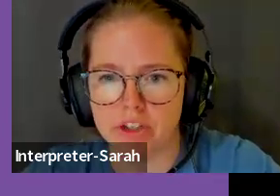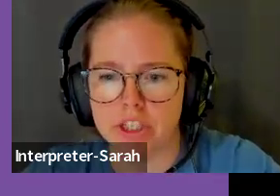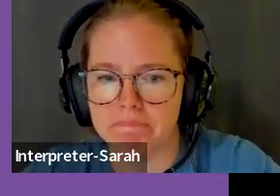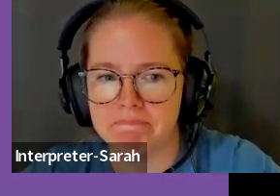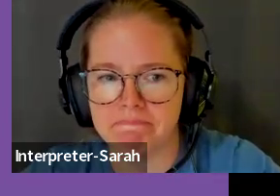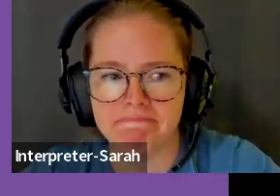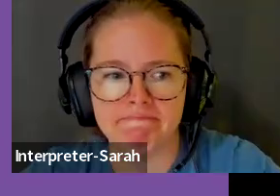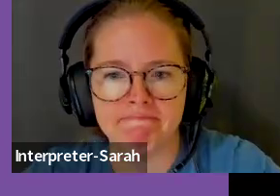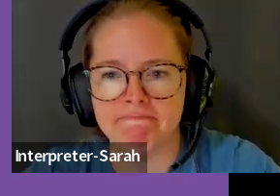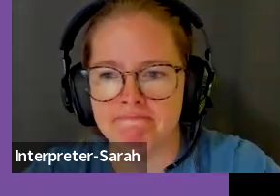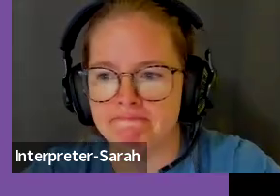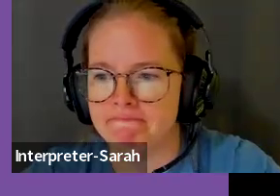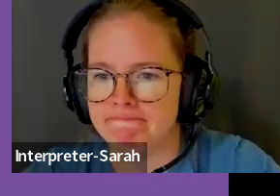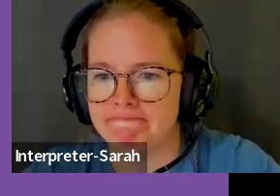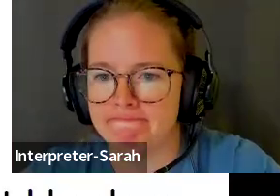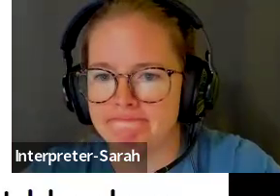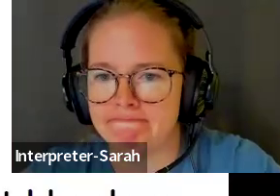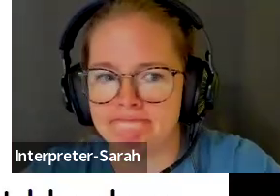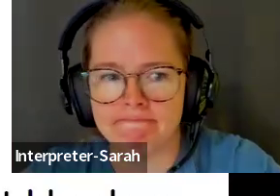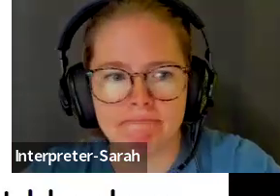deaf population.